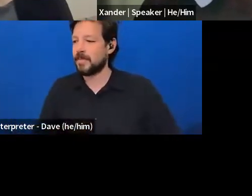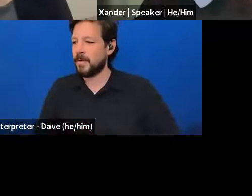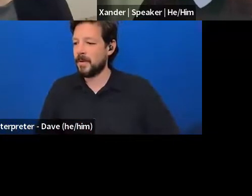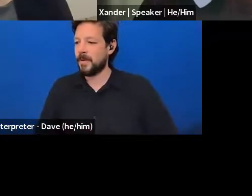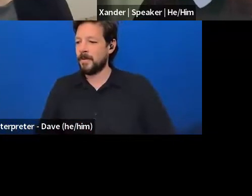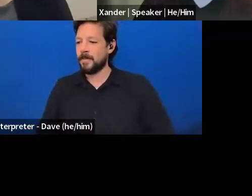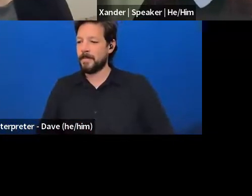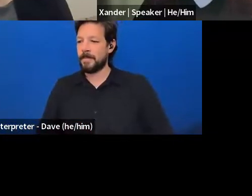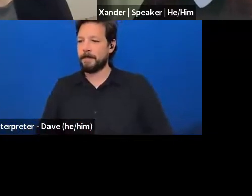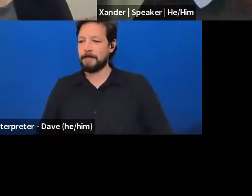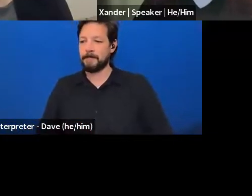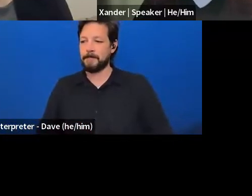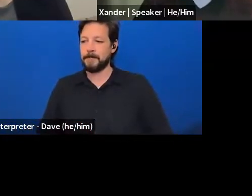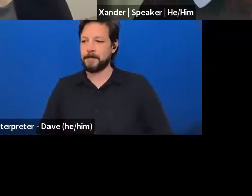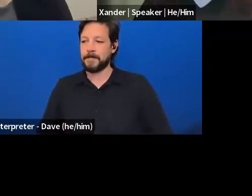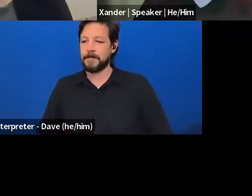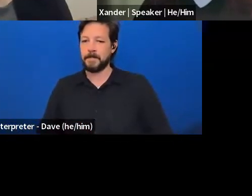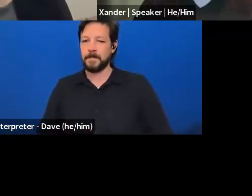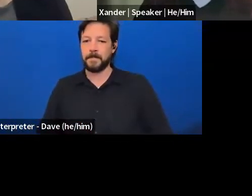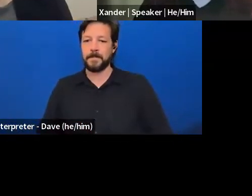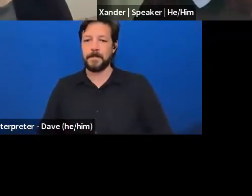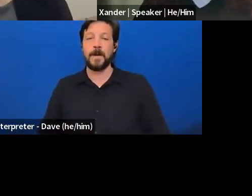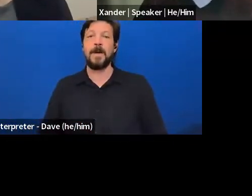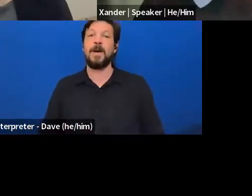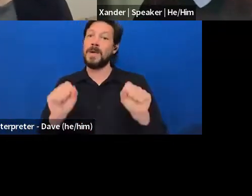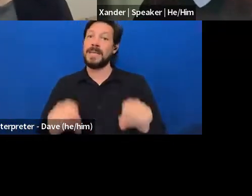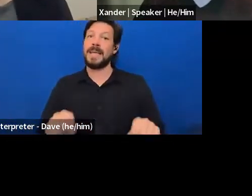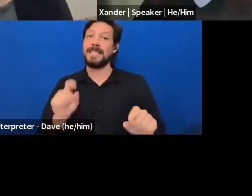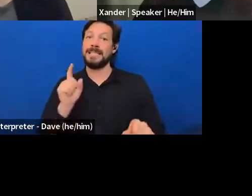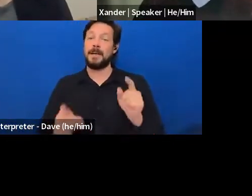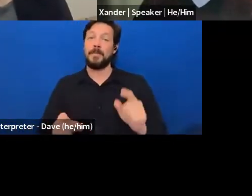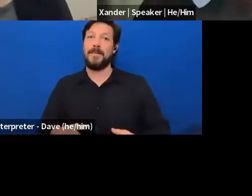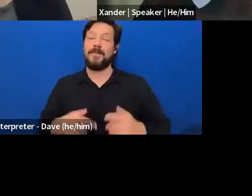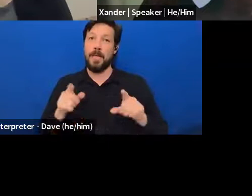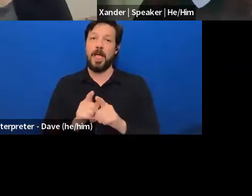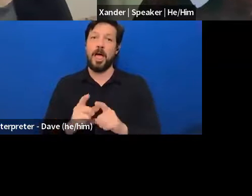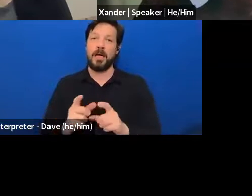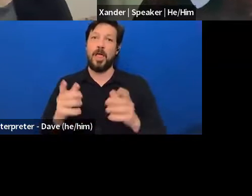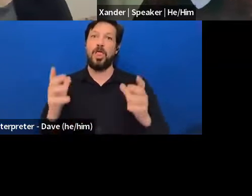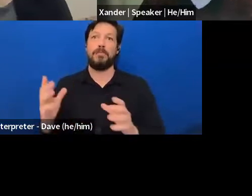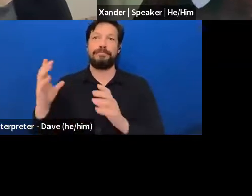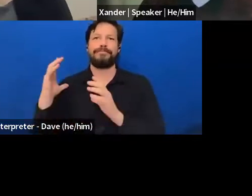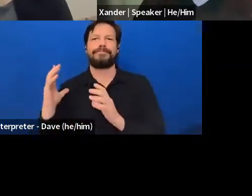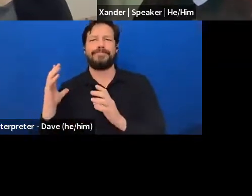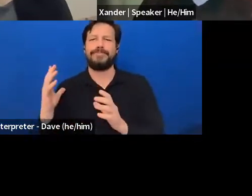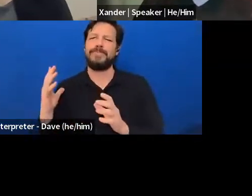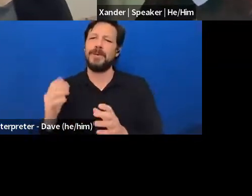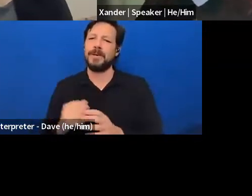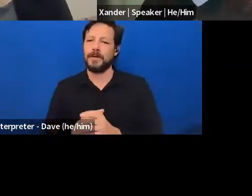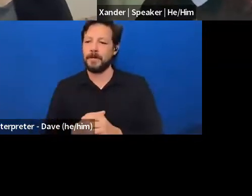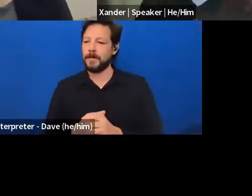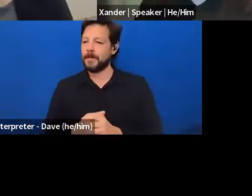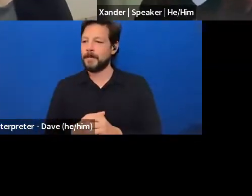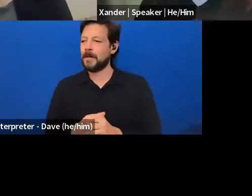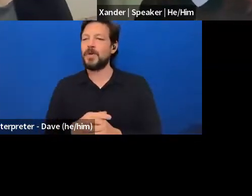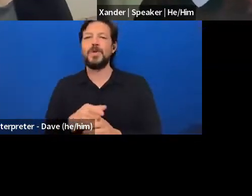So it will feel like a lot. That sounds like a lot. It's not something that you sort of tick off on day